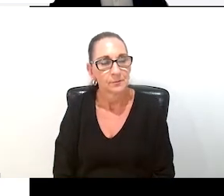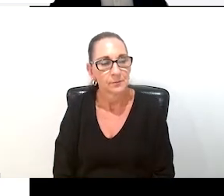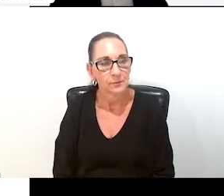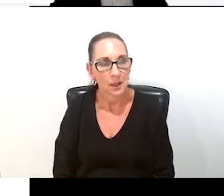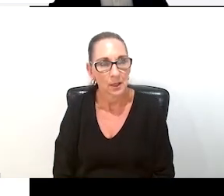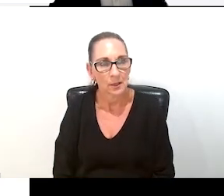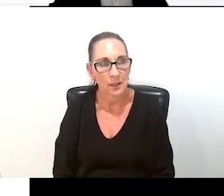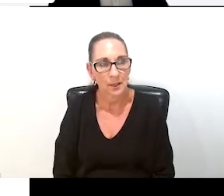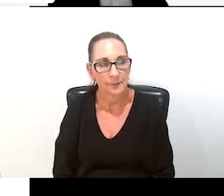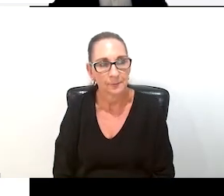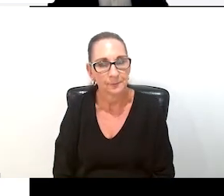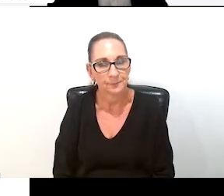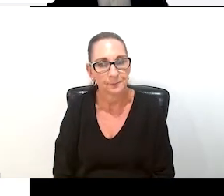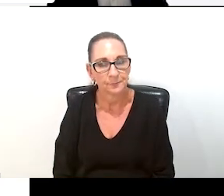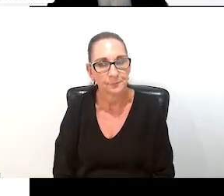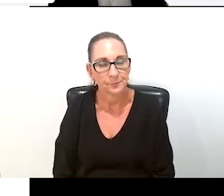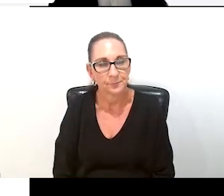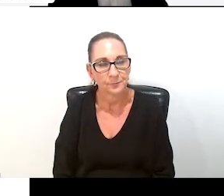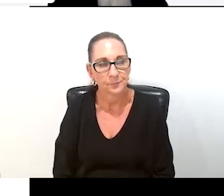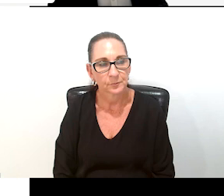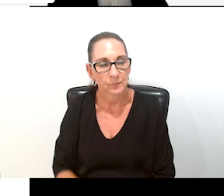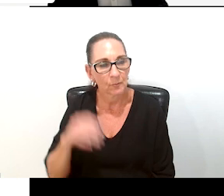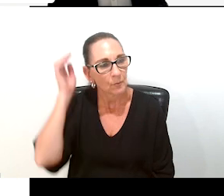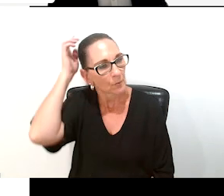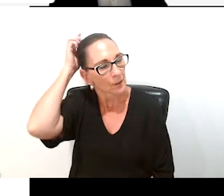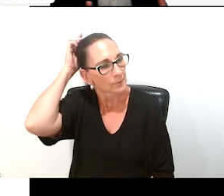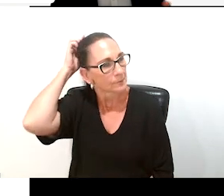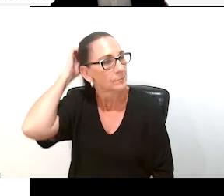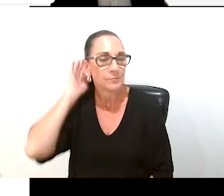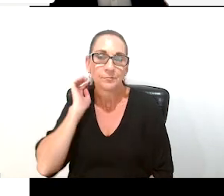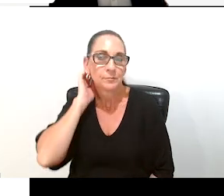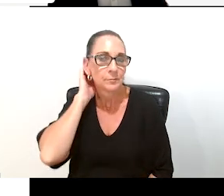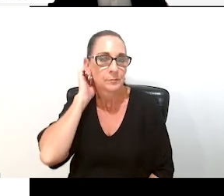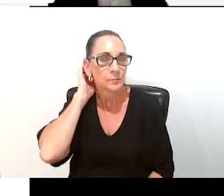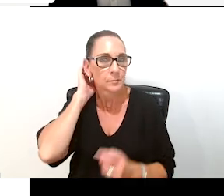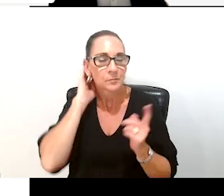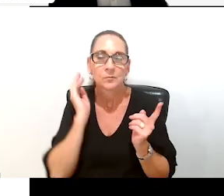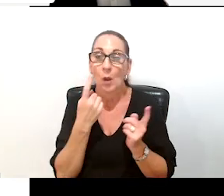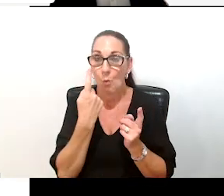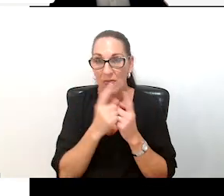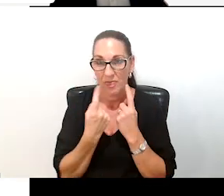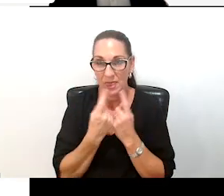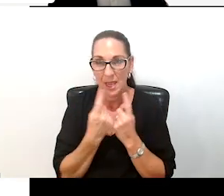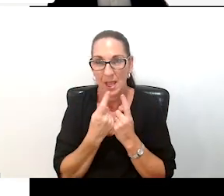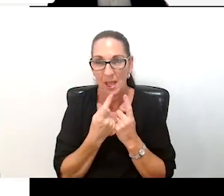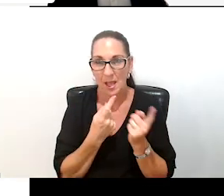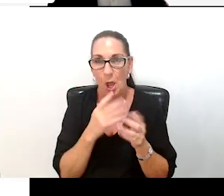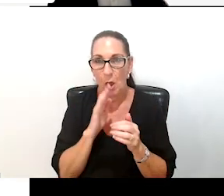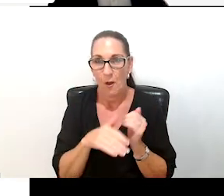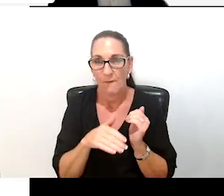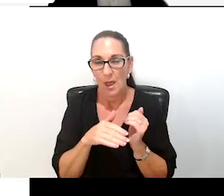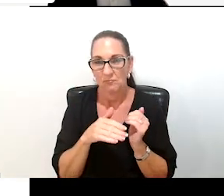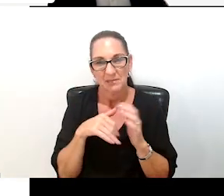One of the things we've done is to look at whether people are recognised with disability within the